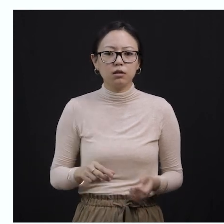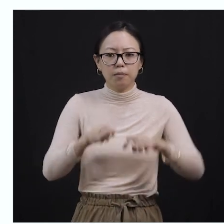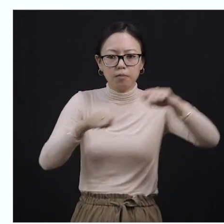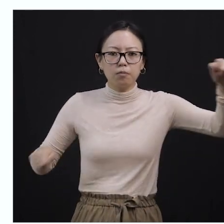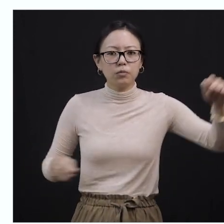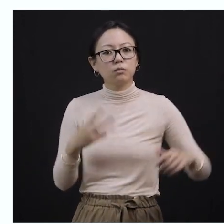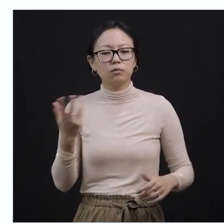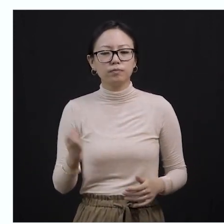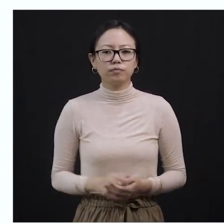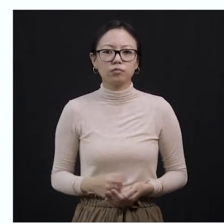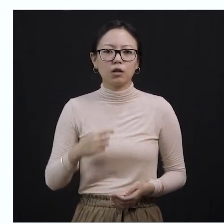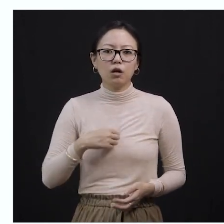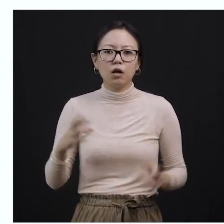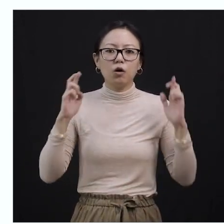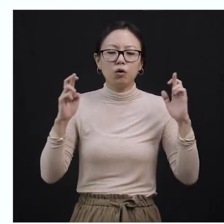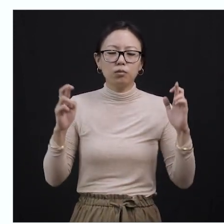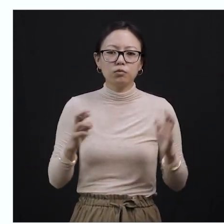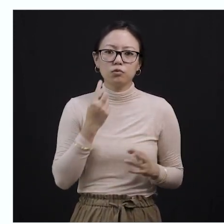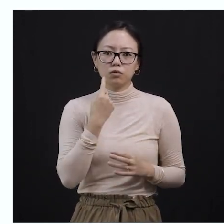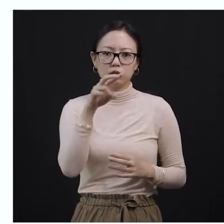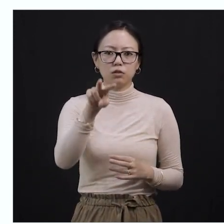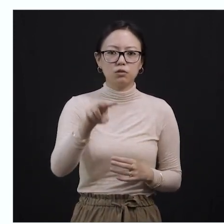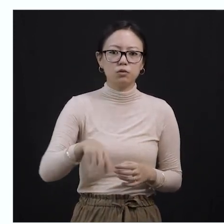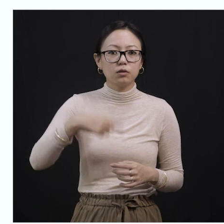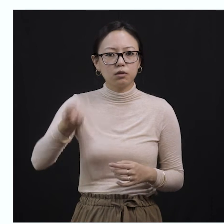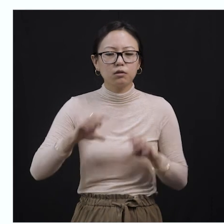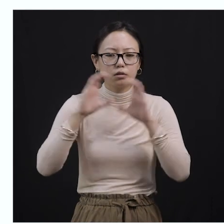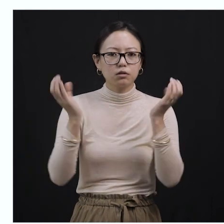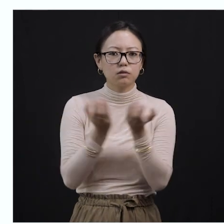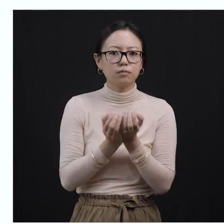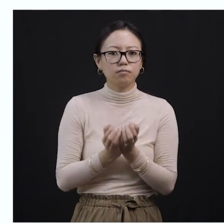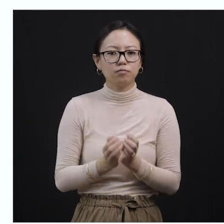right, children? So I hope to see you very soon again. It was a fun time